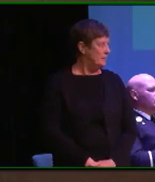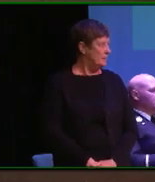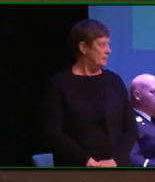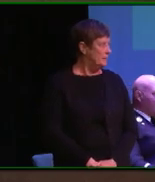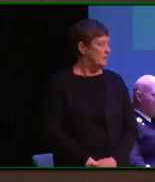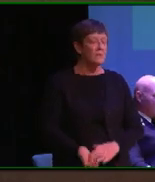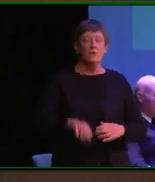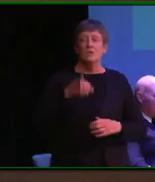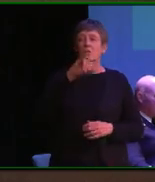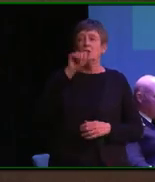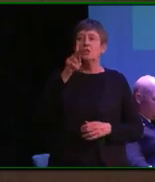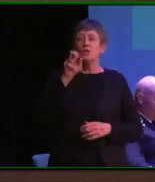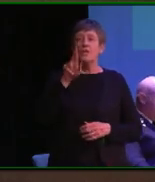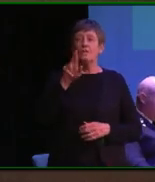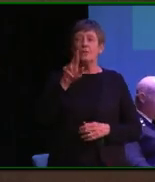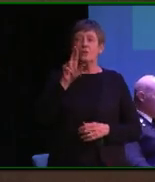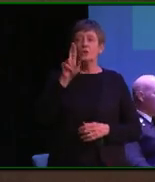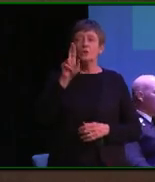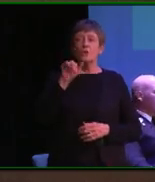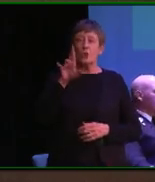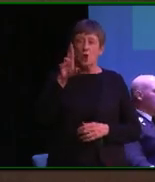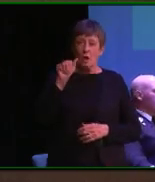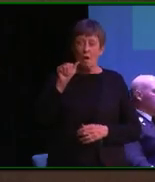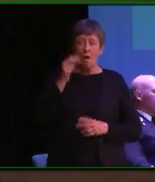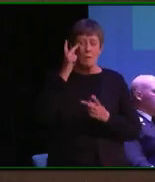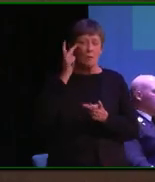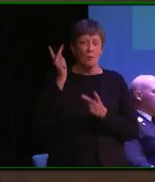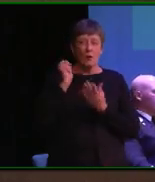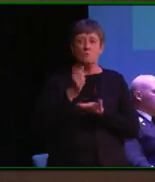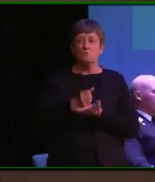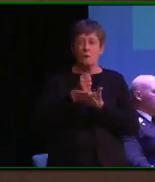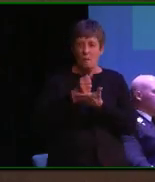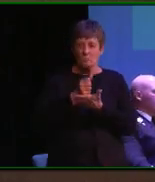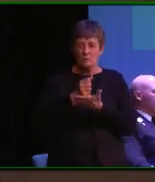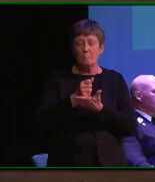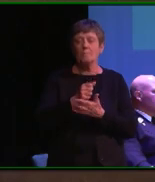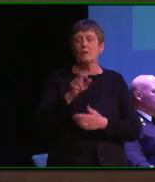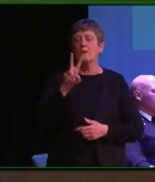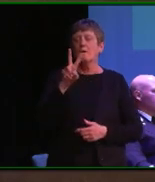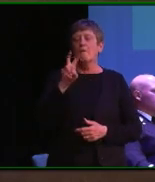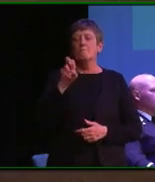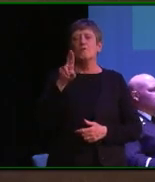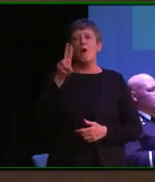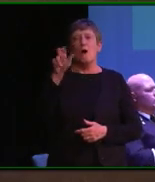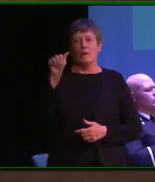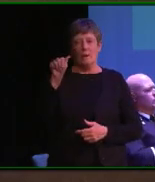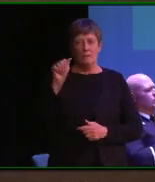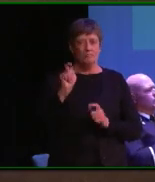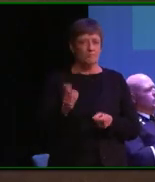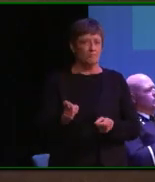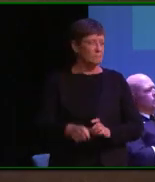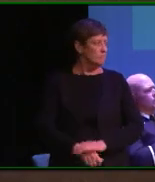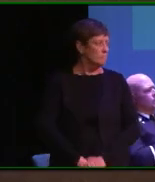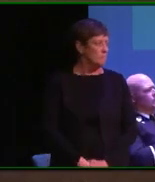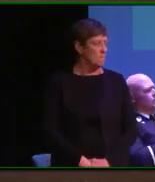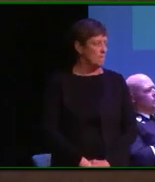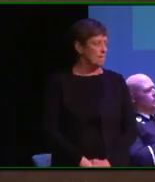The Jennifer Serpa Memorial Scholarship goes to Veronica DeMora.